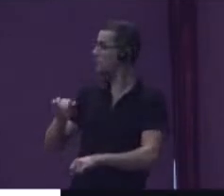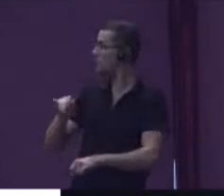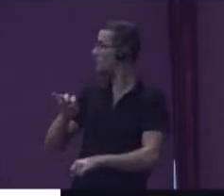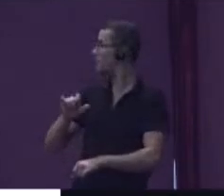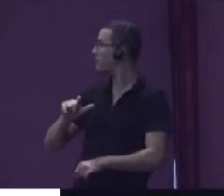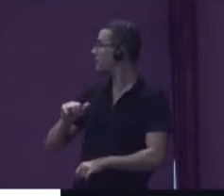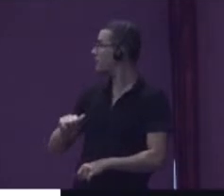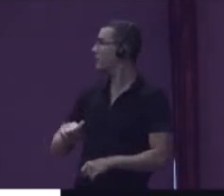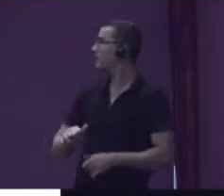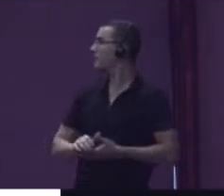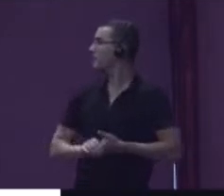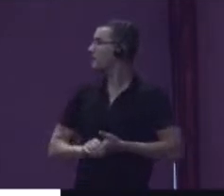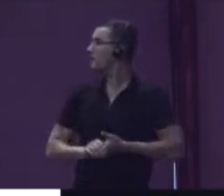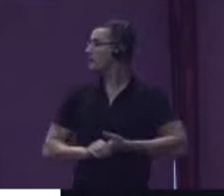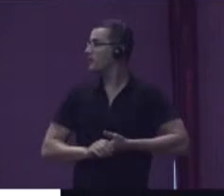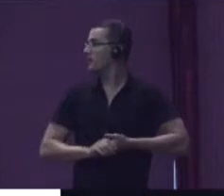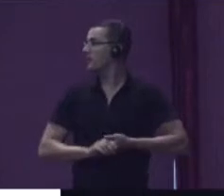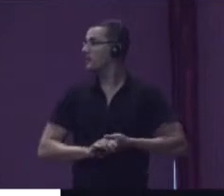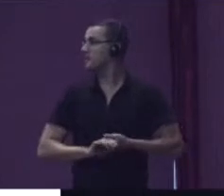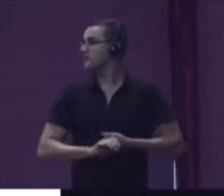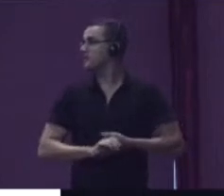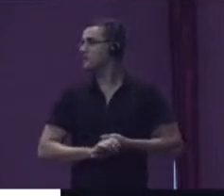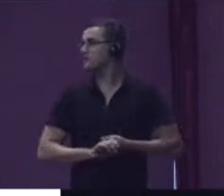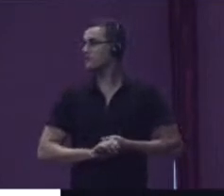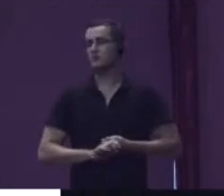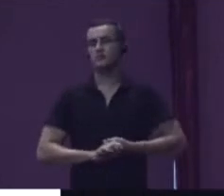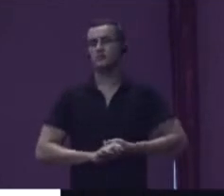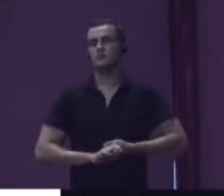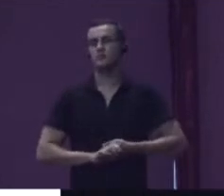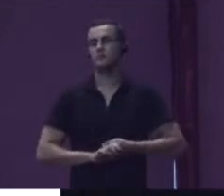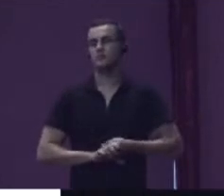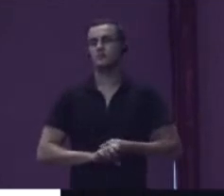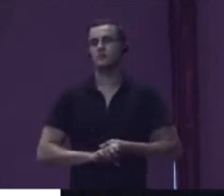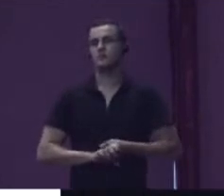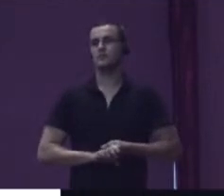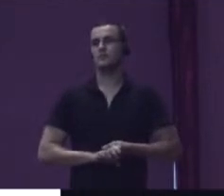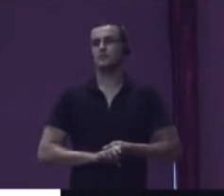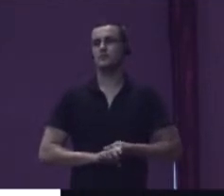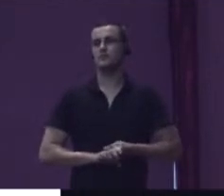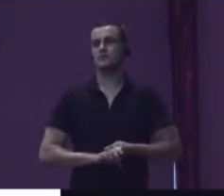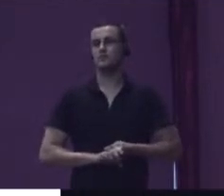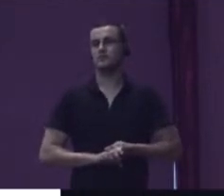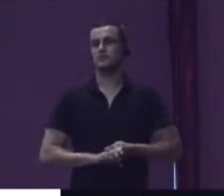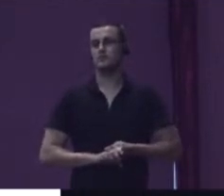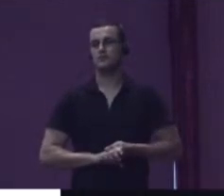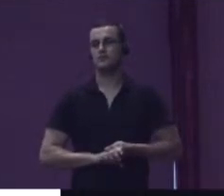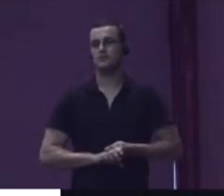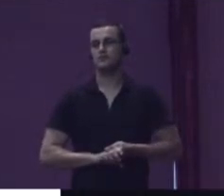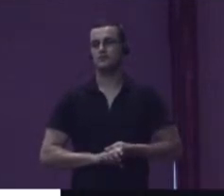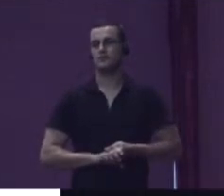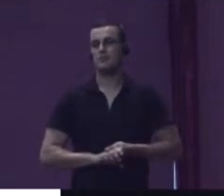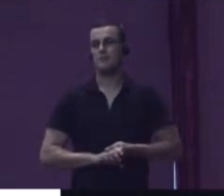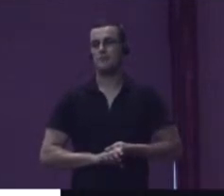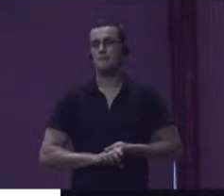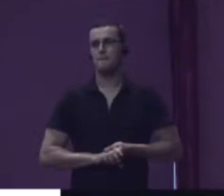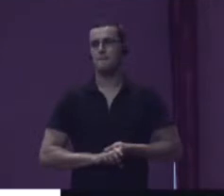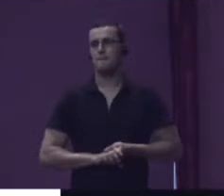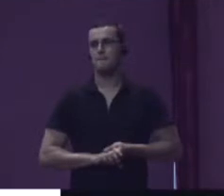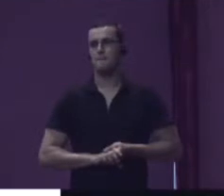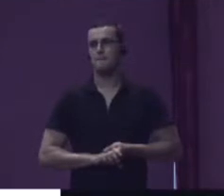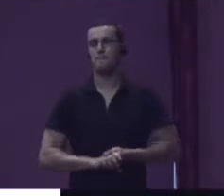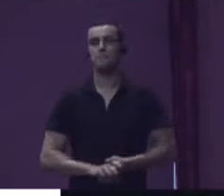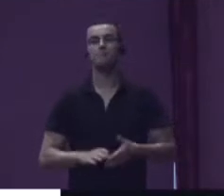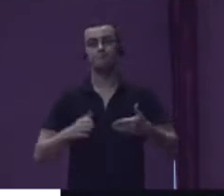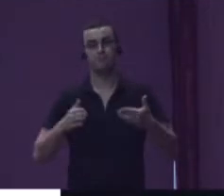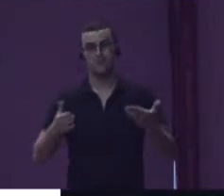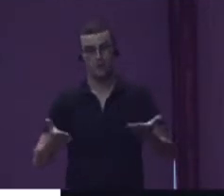shipping and price was for a higher grade coffee, which was grown in the highlands, did not grow well